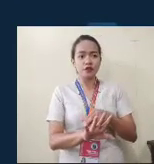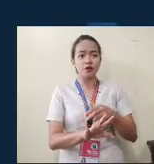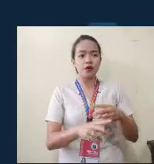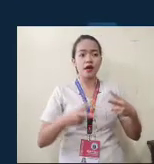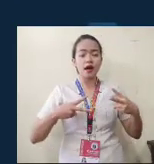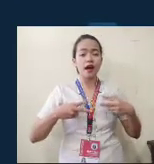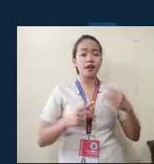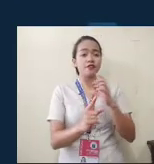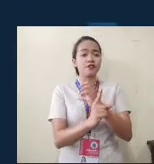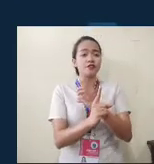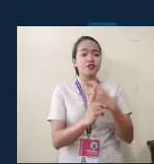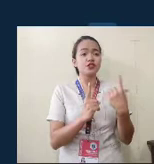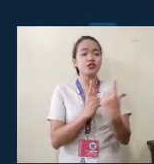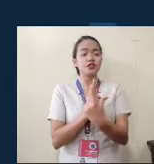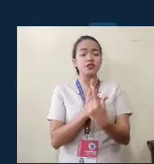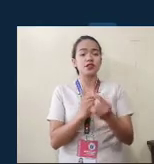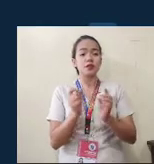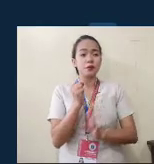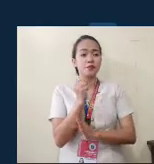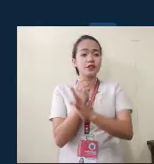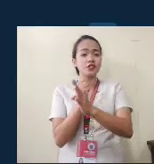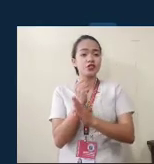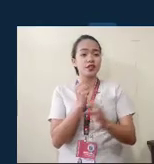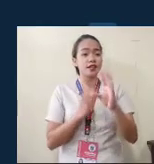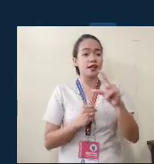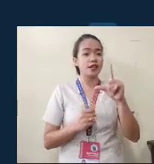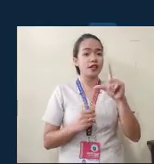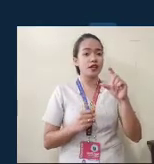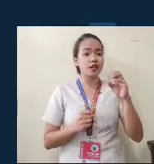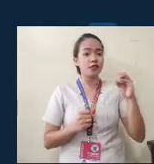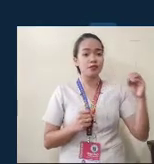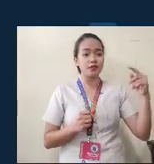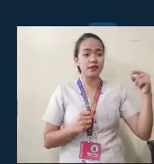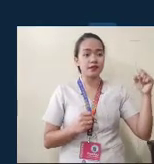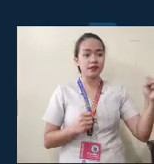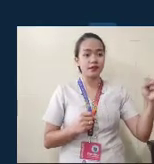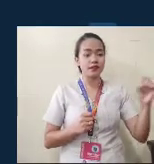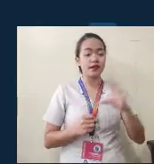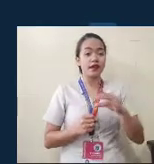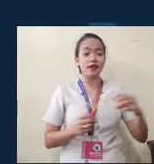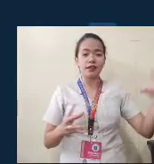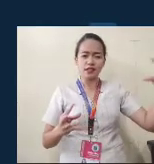flow, composed of conditional branching and loops,